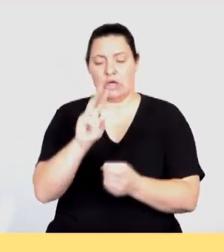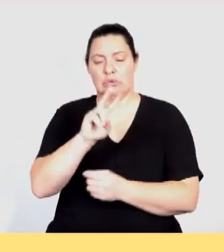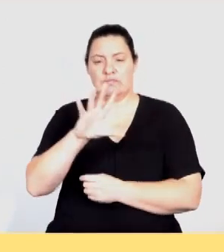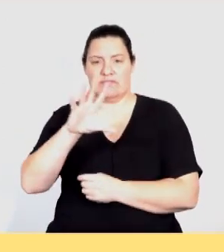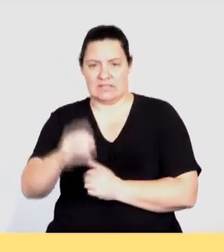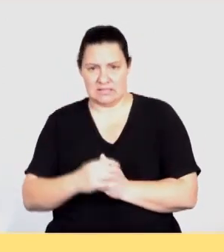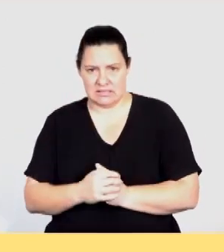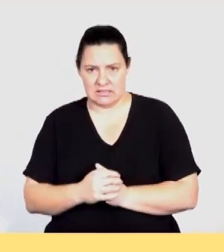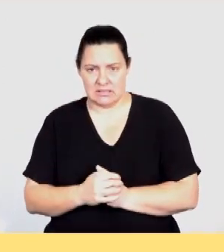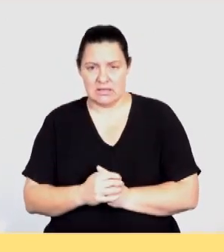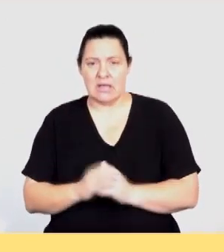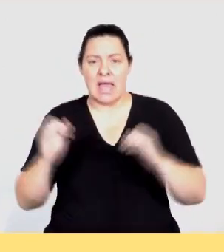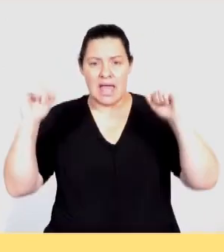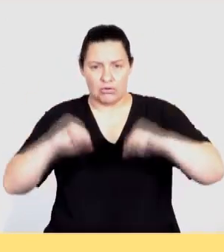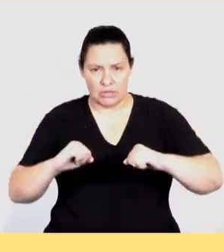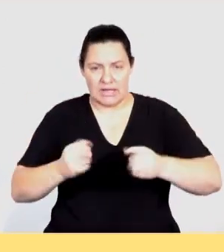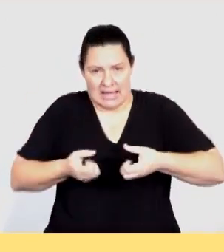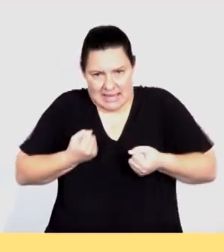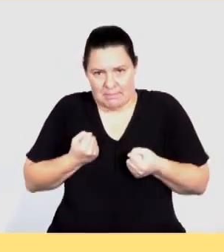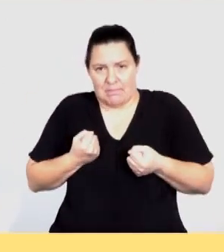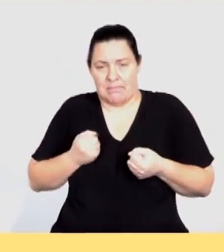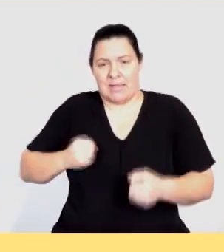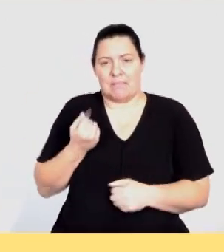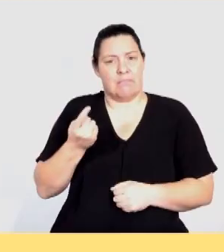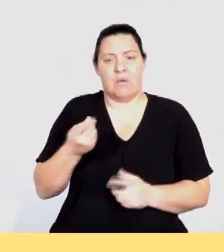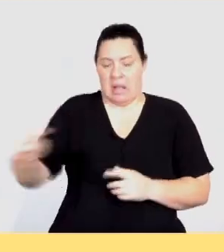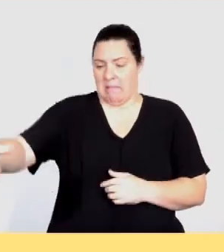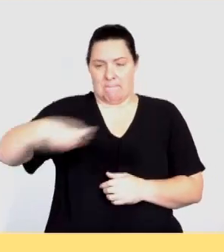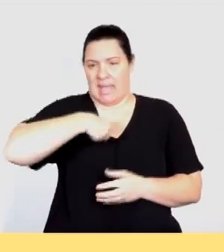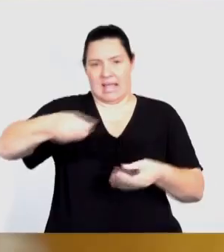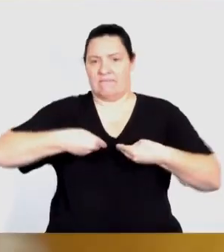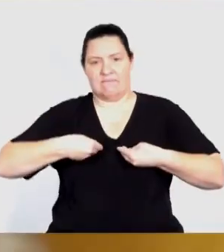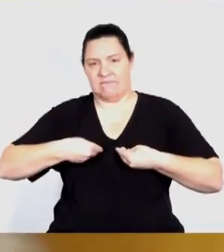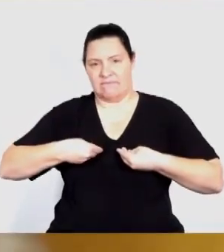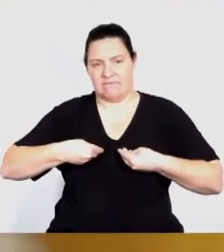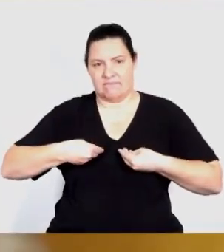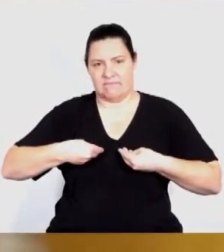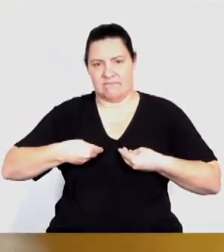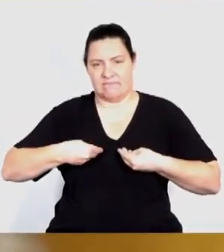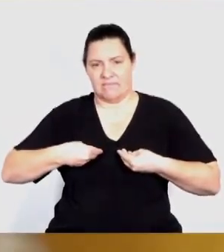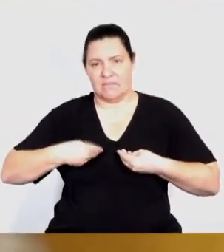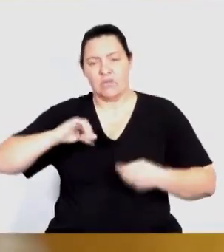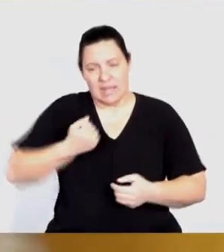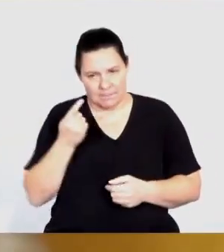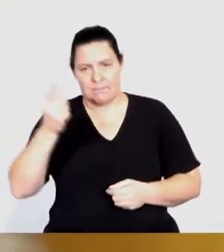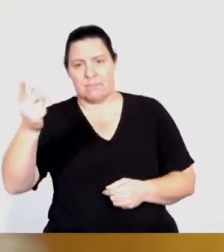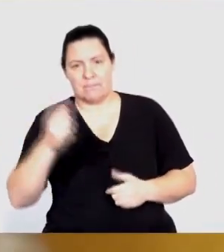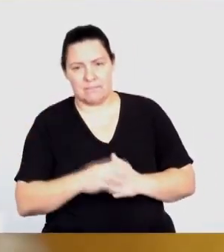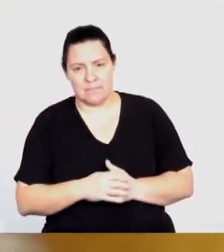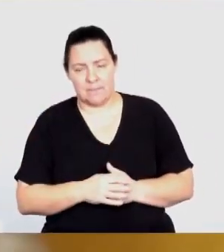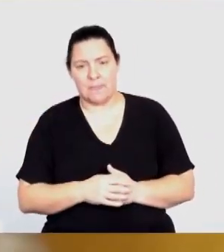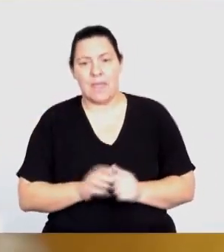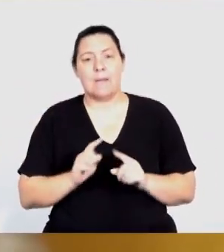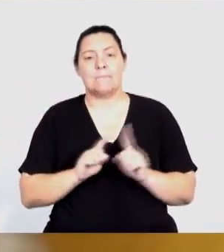damaged items, 250. He agreed to keep the items. So he is keeping the goods. So the goods are not going to come back